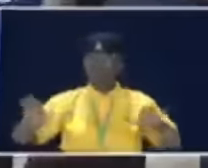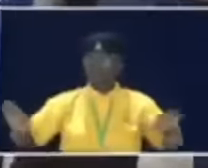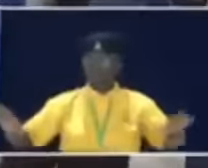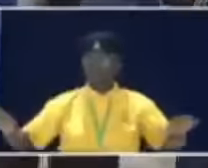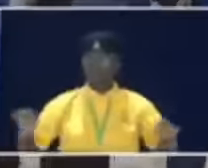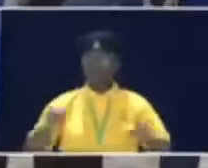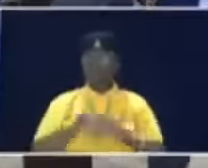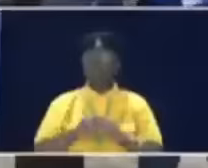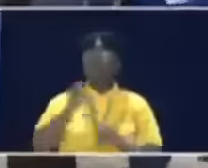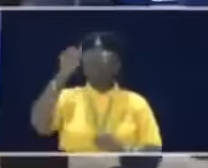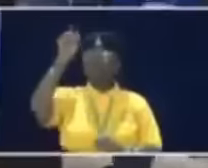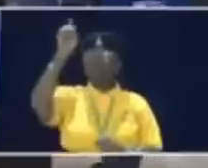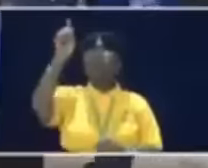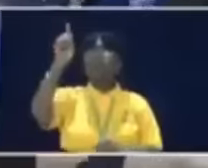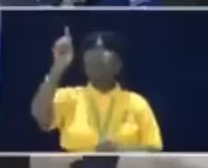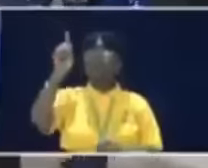in one accord.